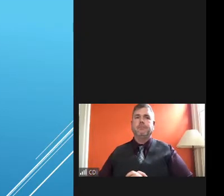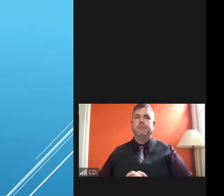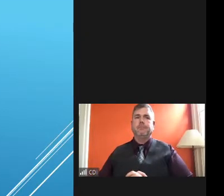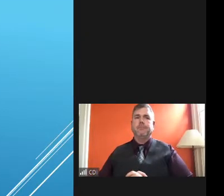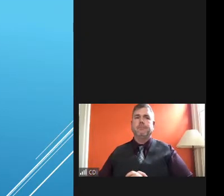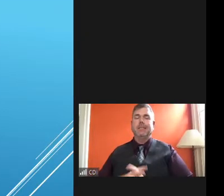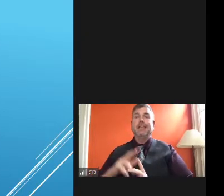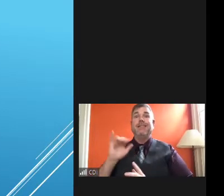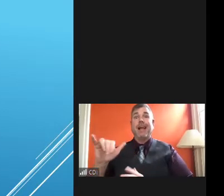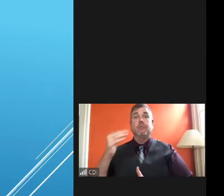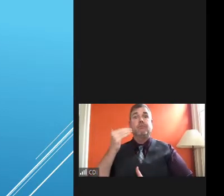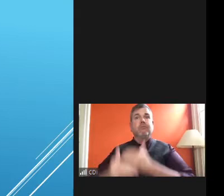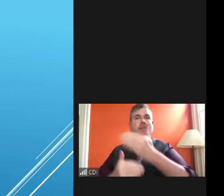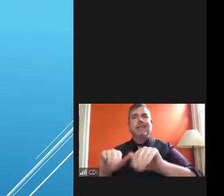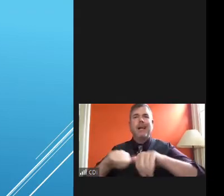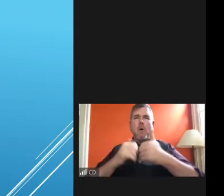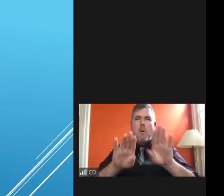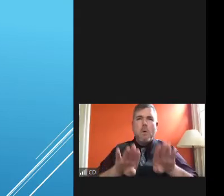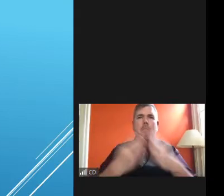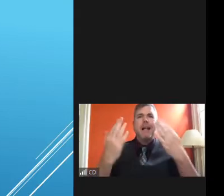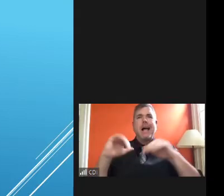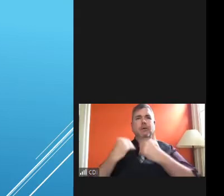see that they have followed this process.